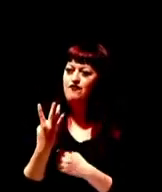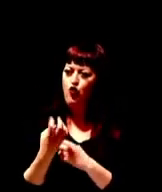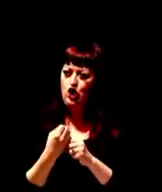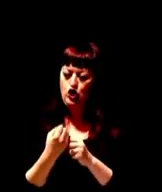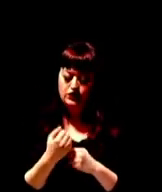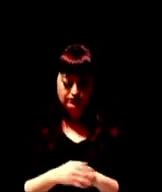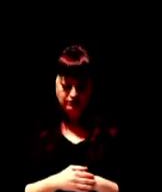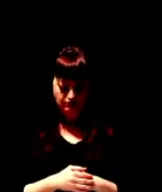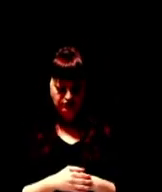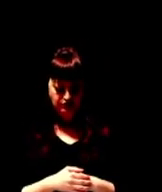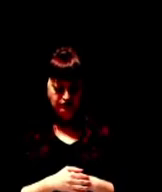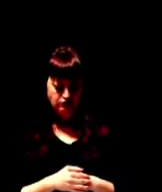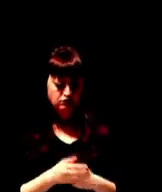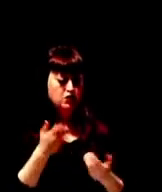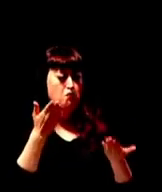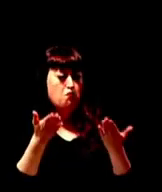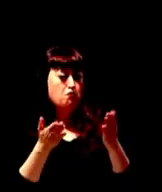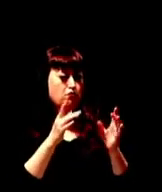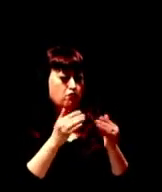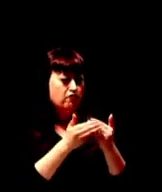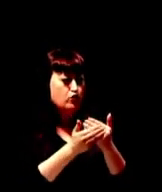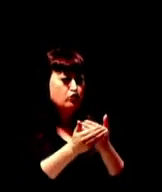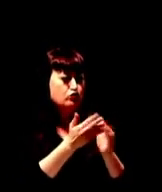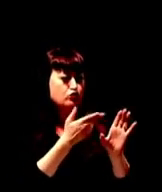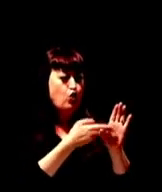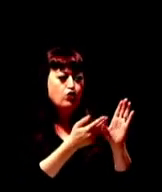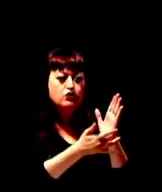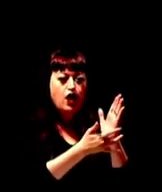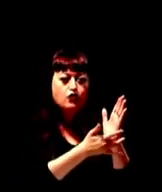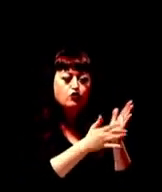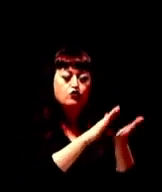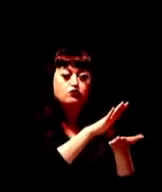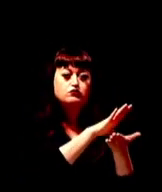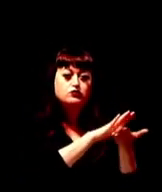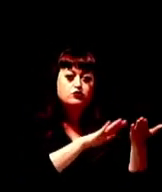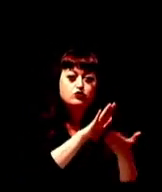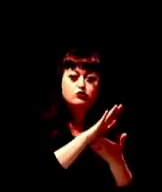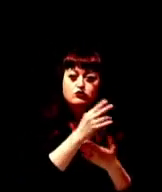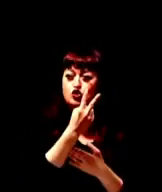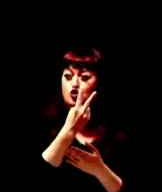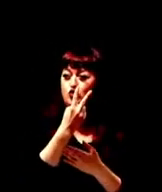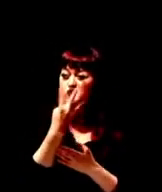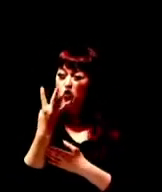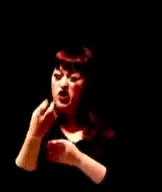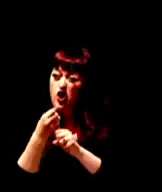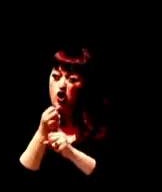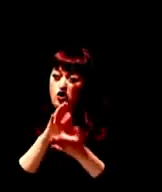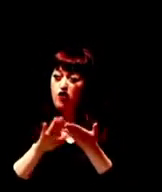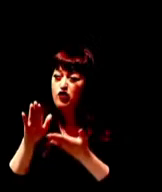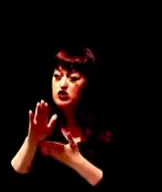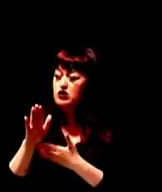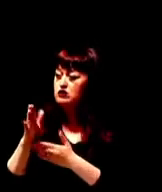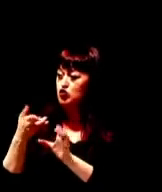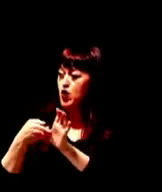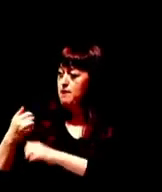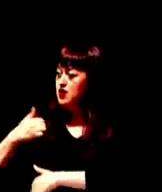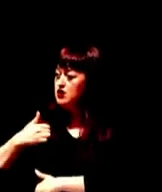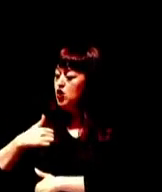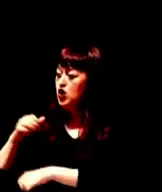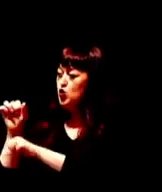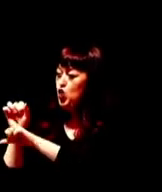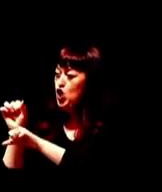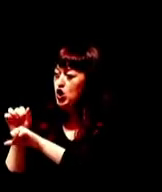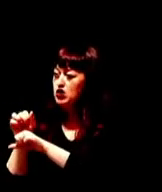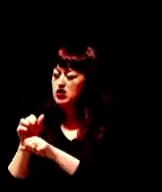Whether your next stage of life is technical school, a 2 or 4 year university, military, or the workforce,